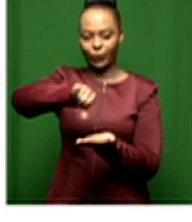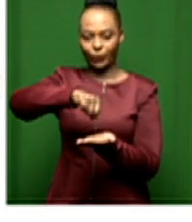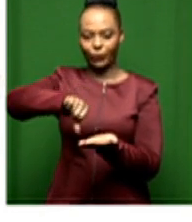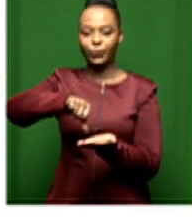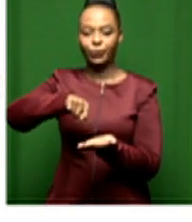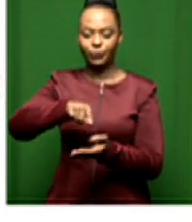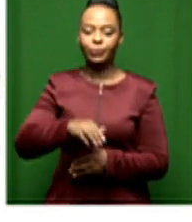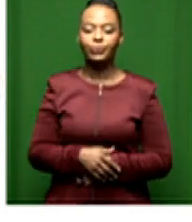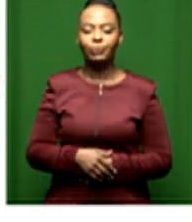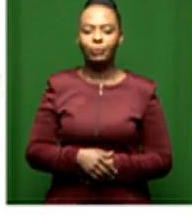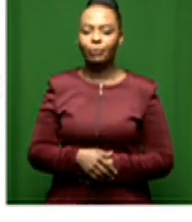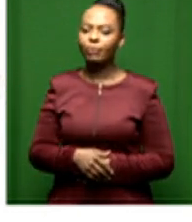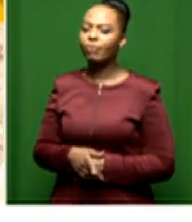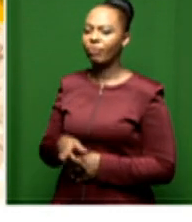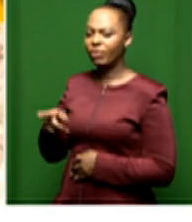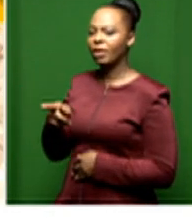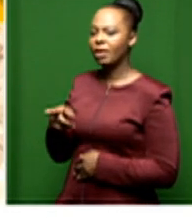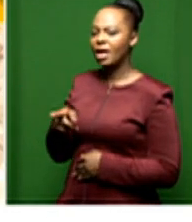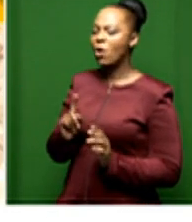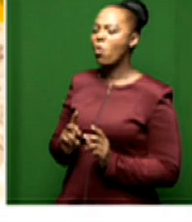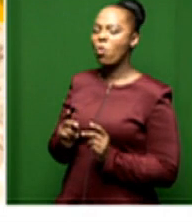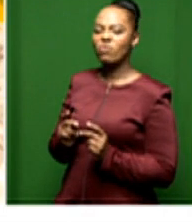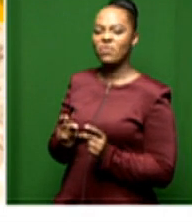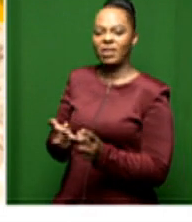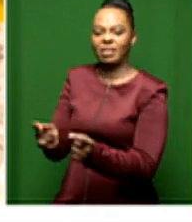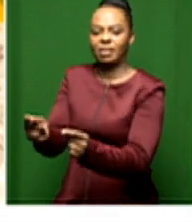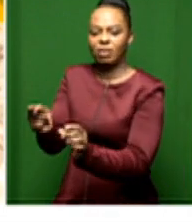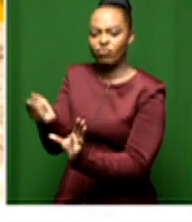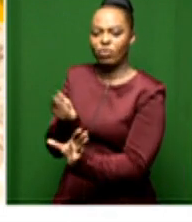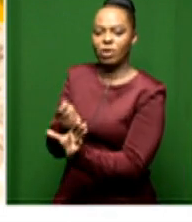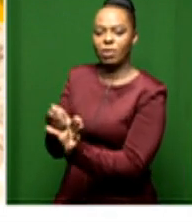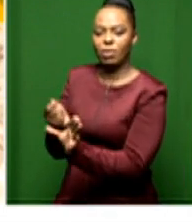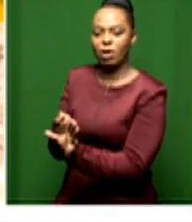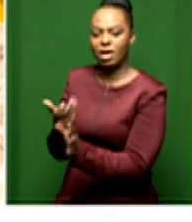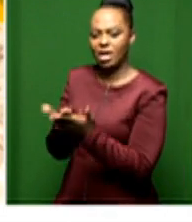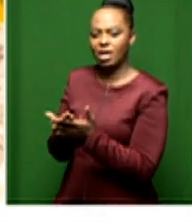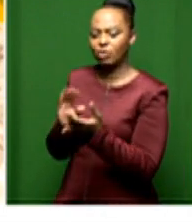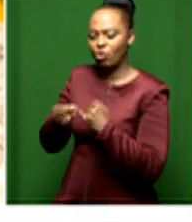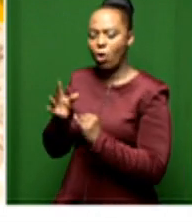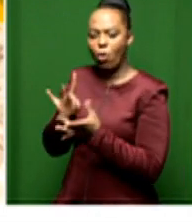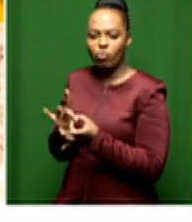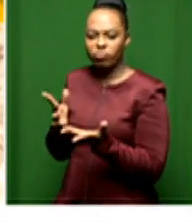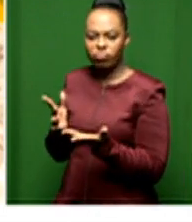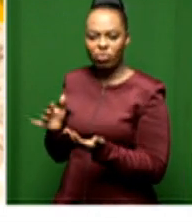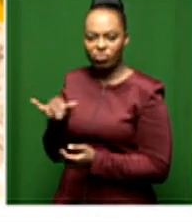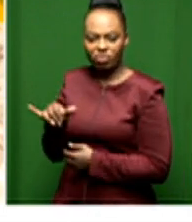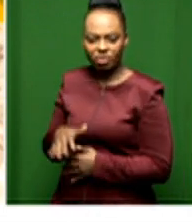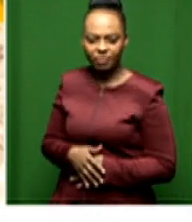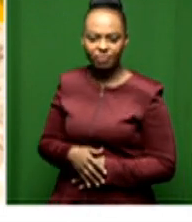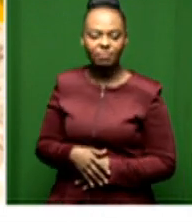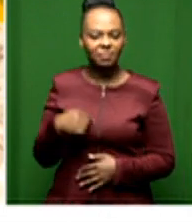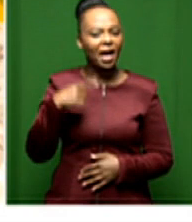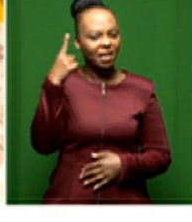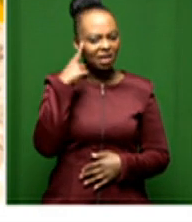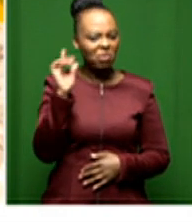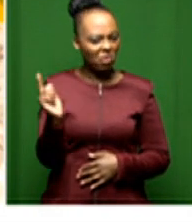so what's your ultimate quick dish that is easy to try at home? Well, I think everyone has tried this before